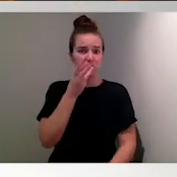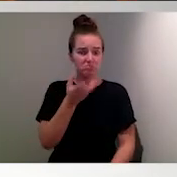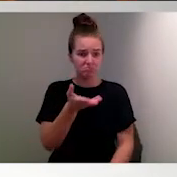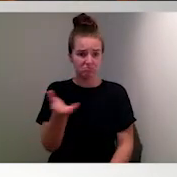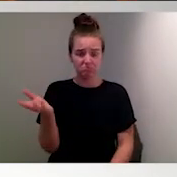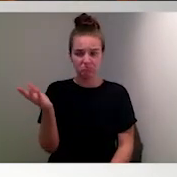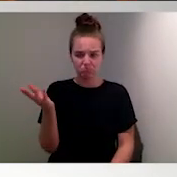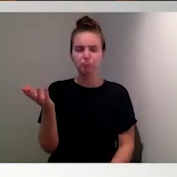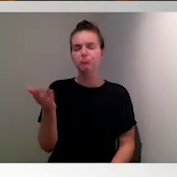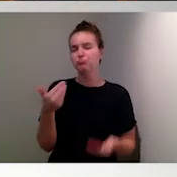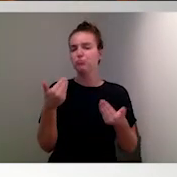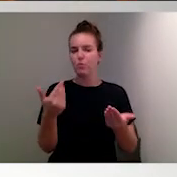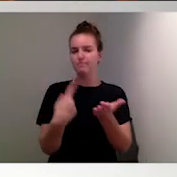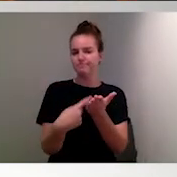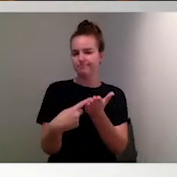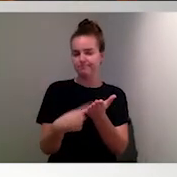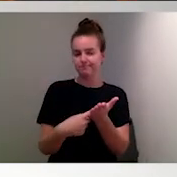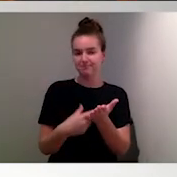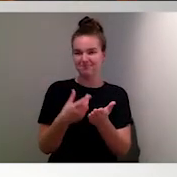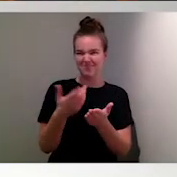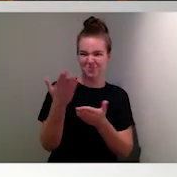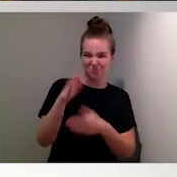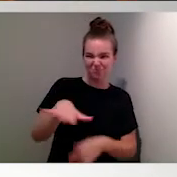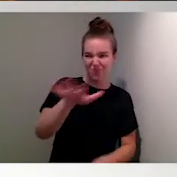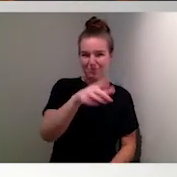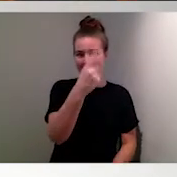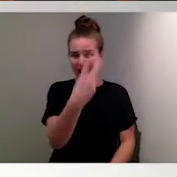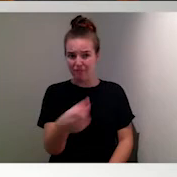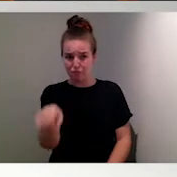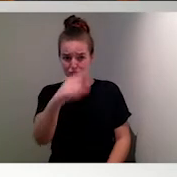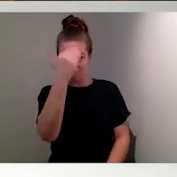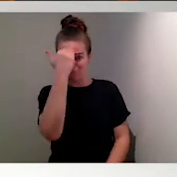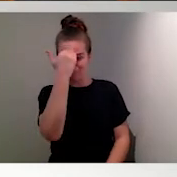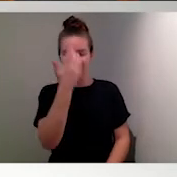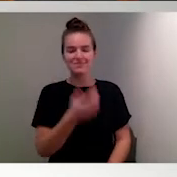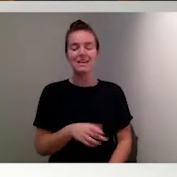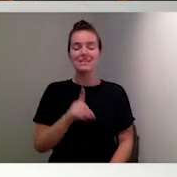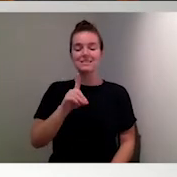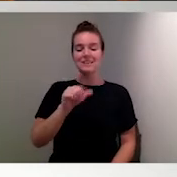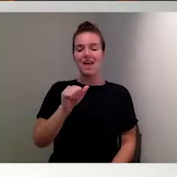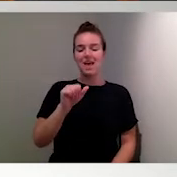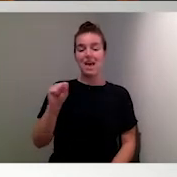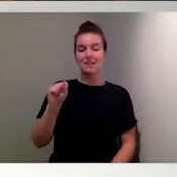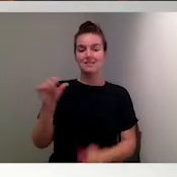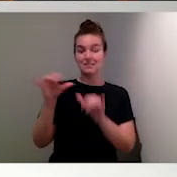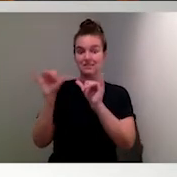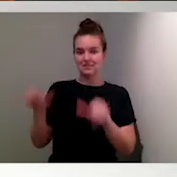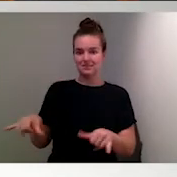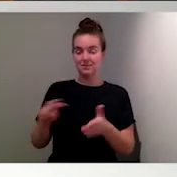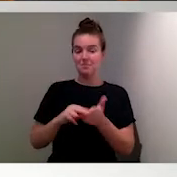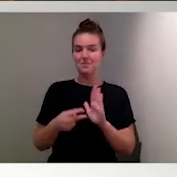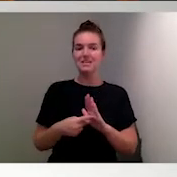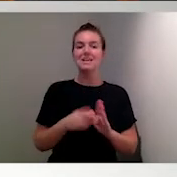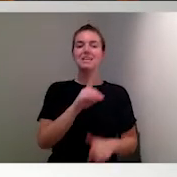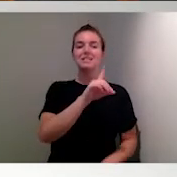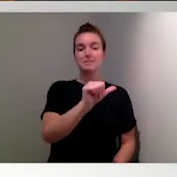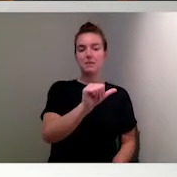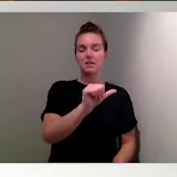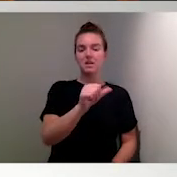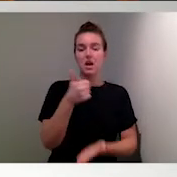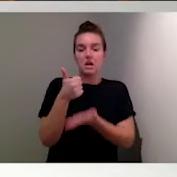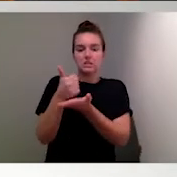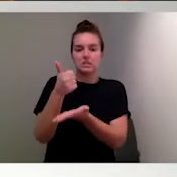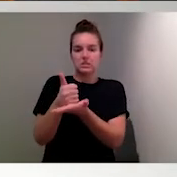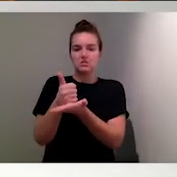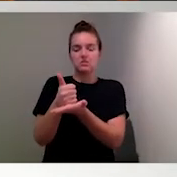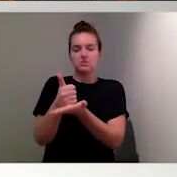are. The DAS system is the Disability Assistance Service, and they were the first ones to have a program like